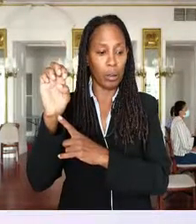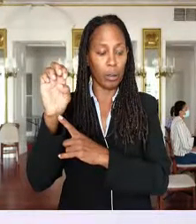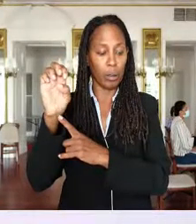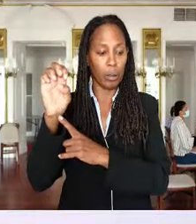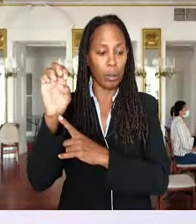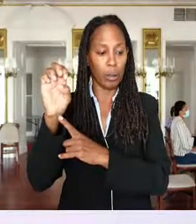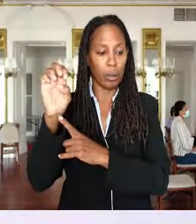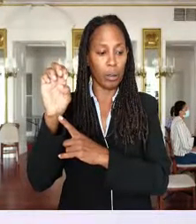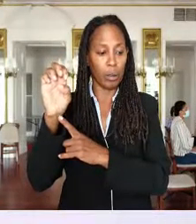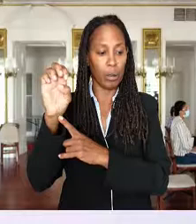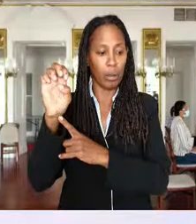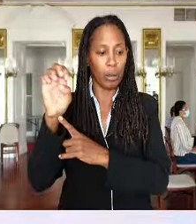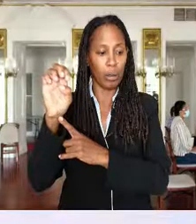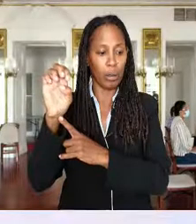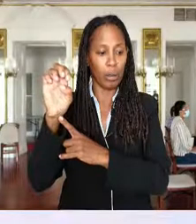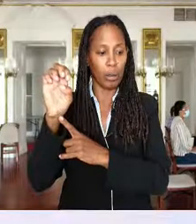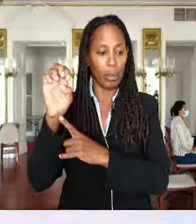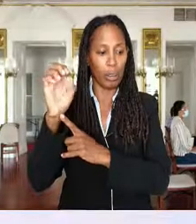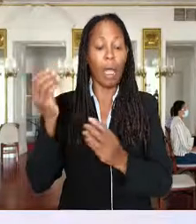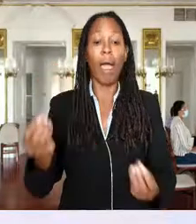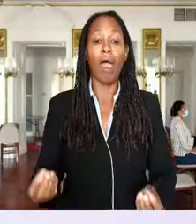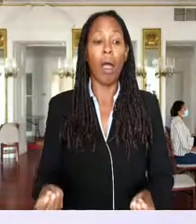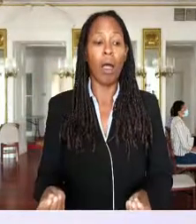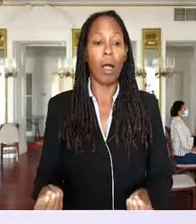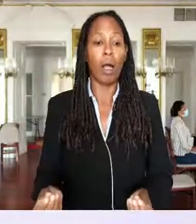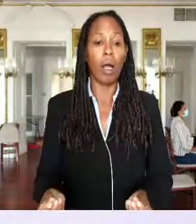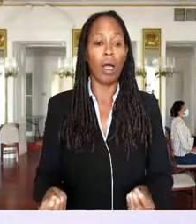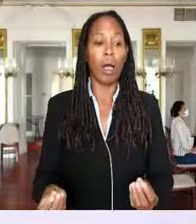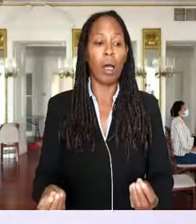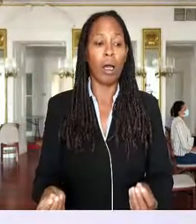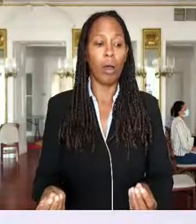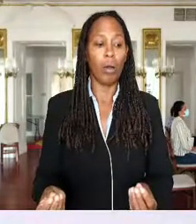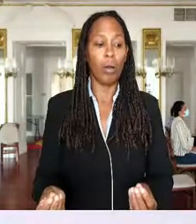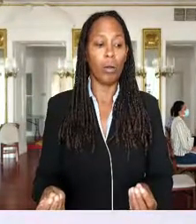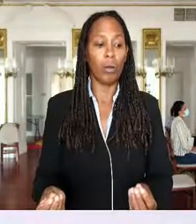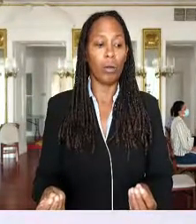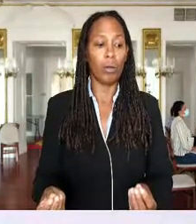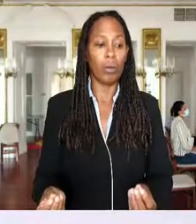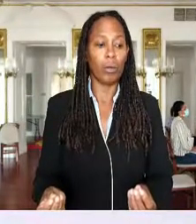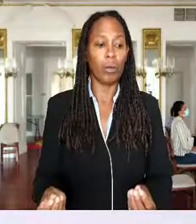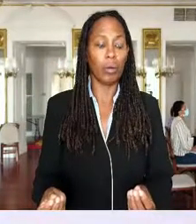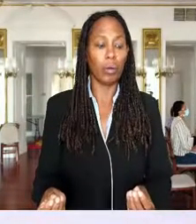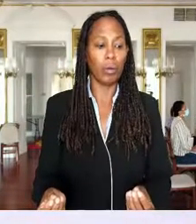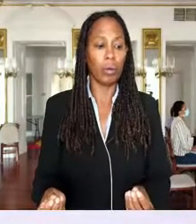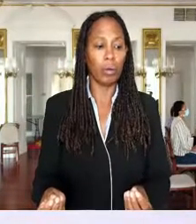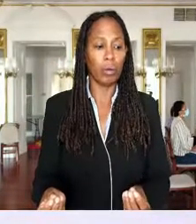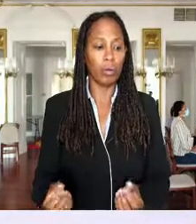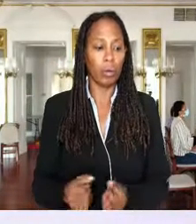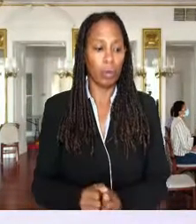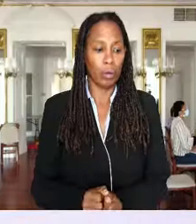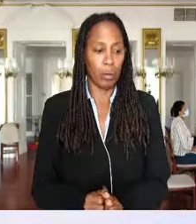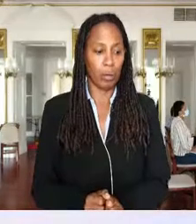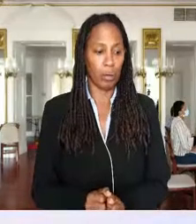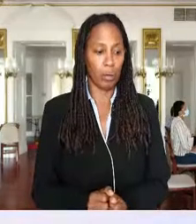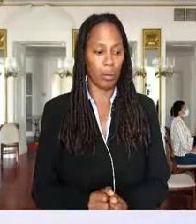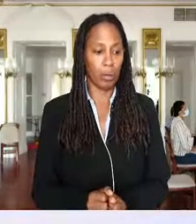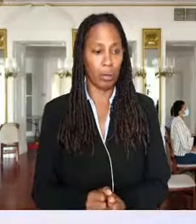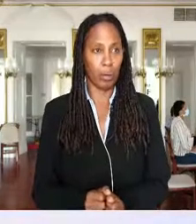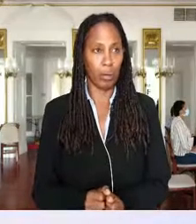anything. I mean, how much money do you expect to lose in there since they are not contributing any